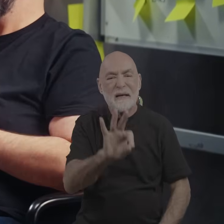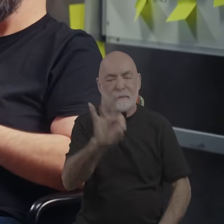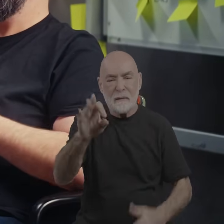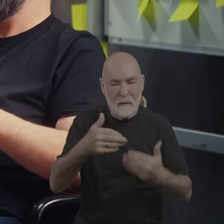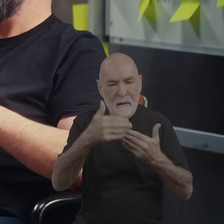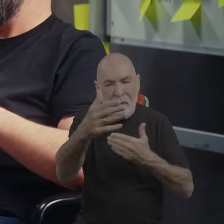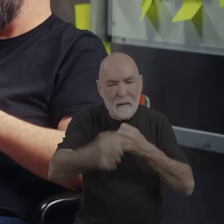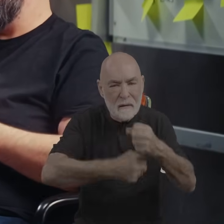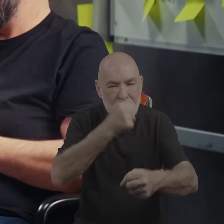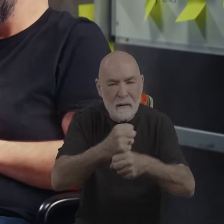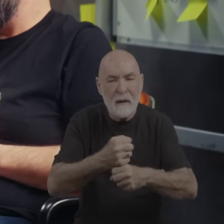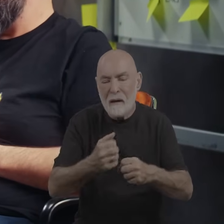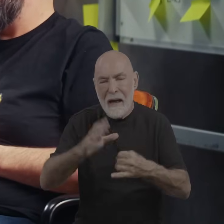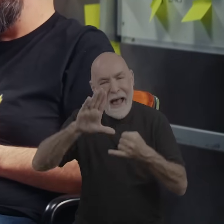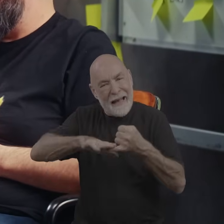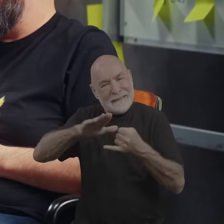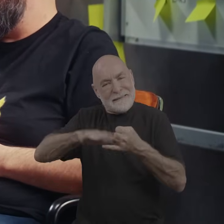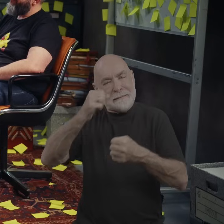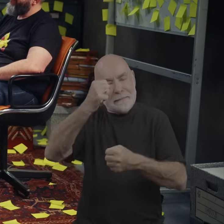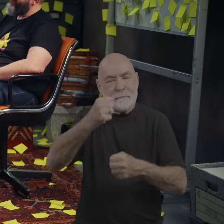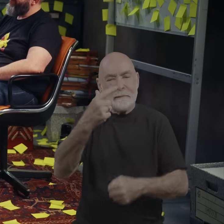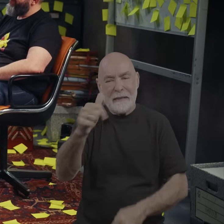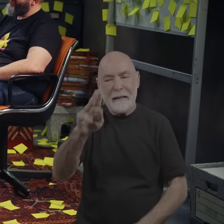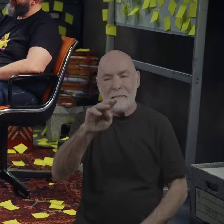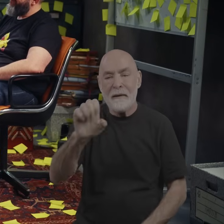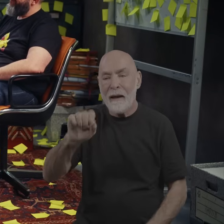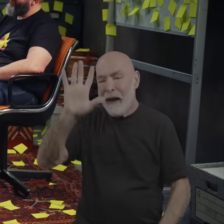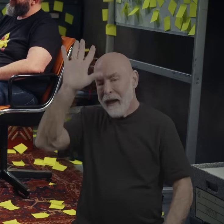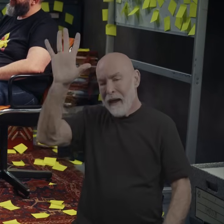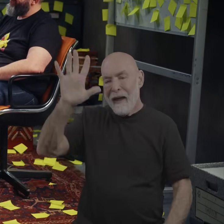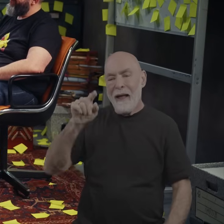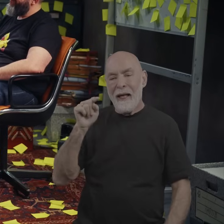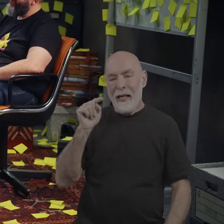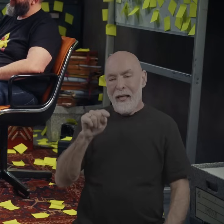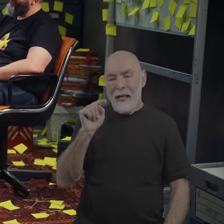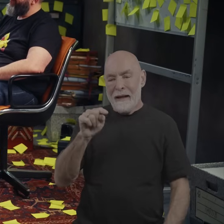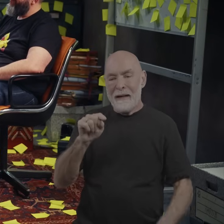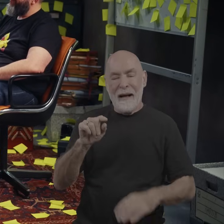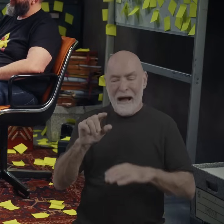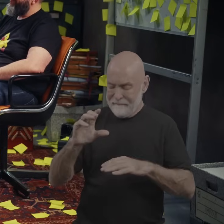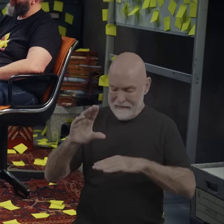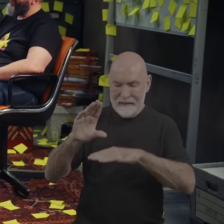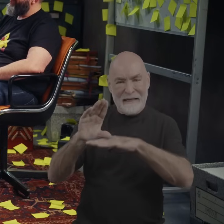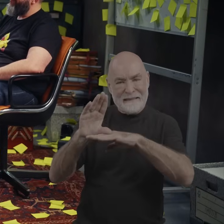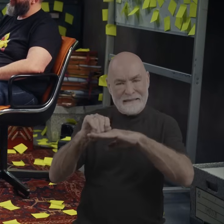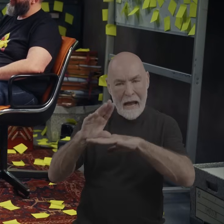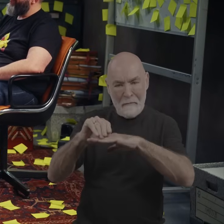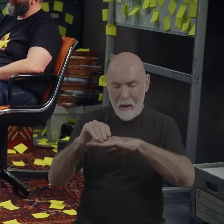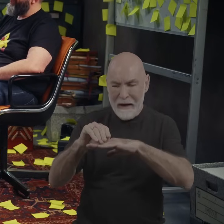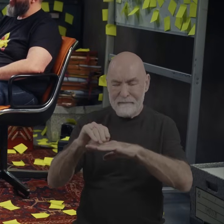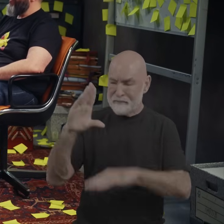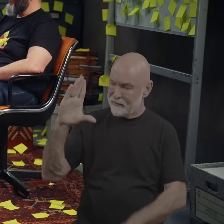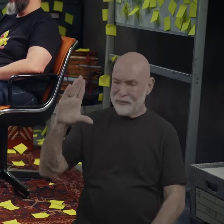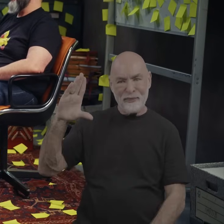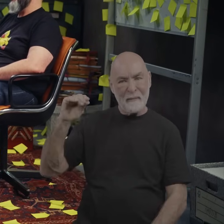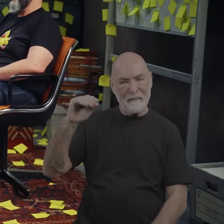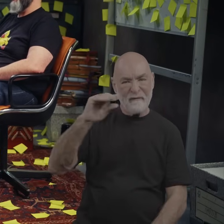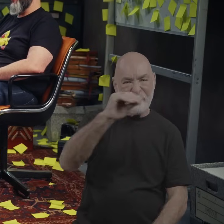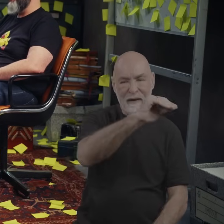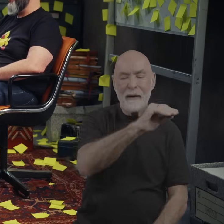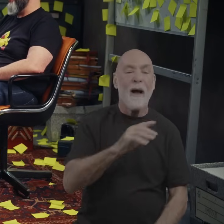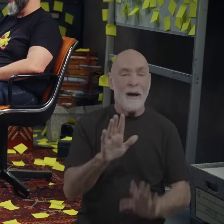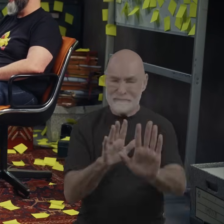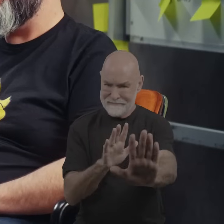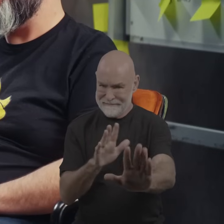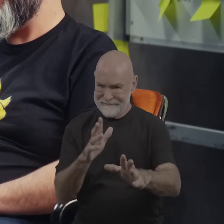year. We've got additional endgame systems and lots of plans. I'm just pitching it's a stapler, like opened out, and it just... Okay,